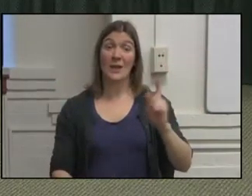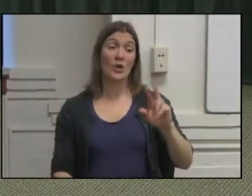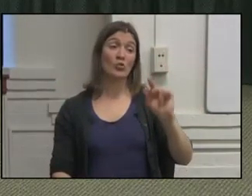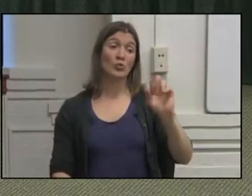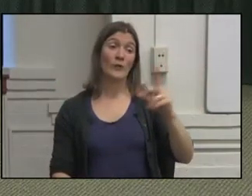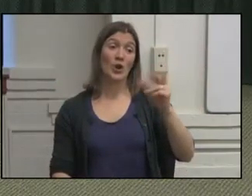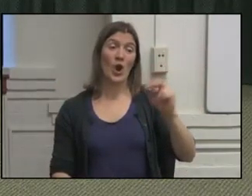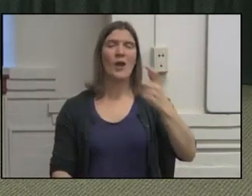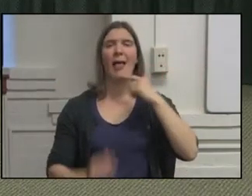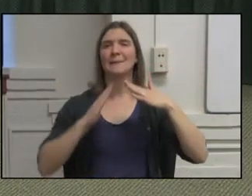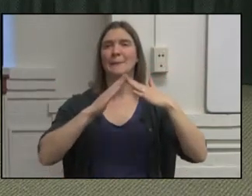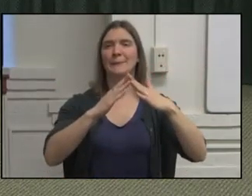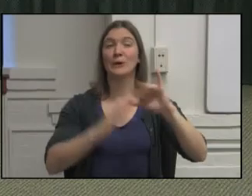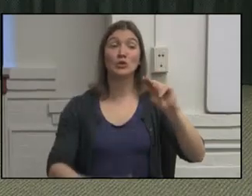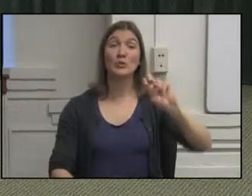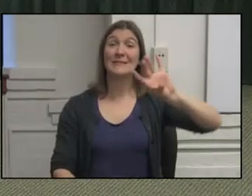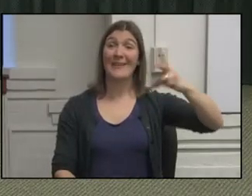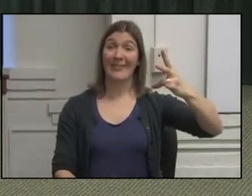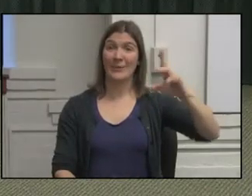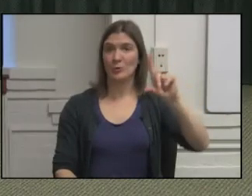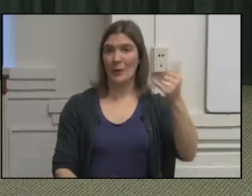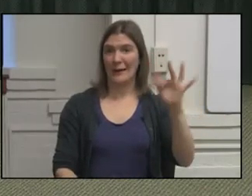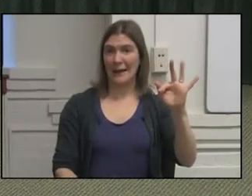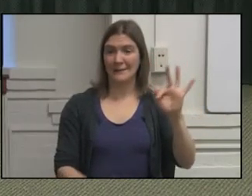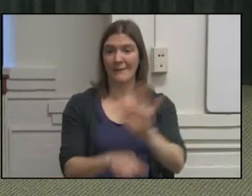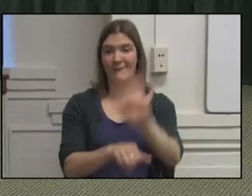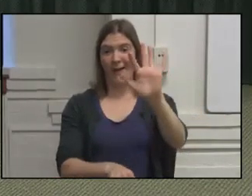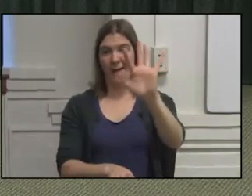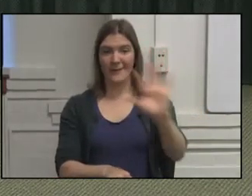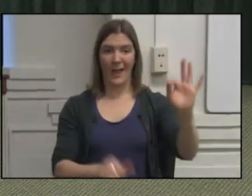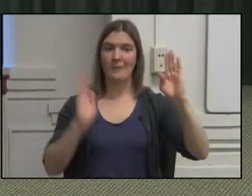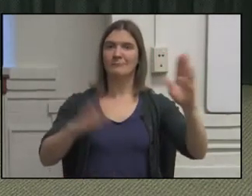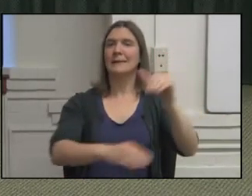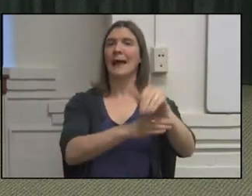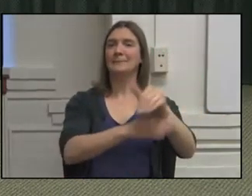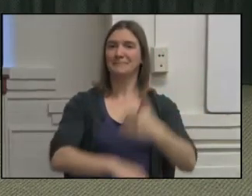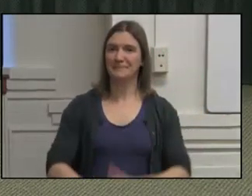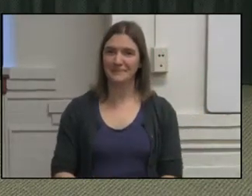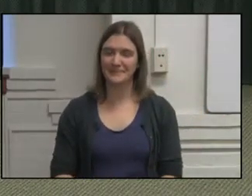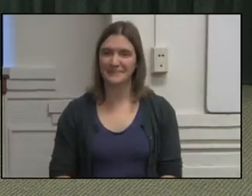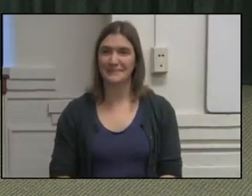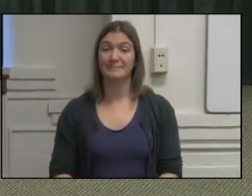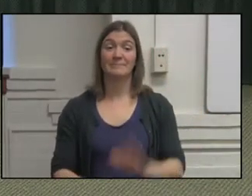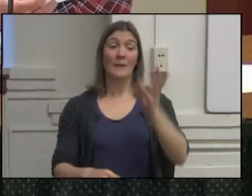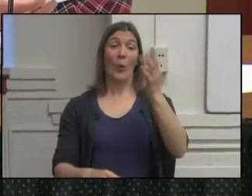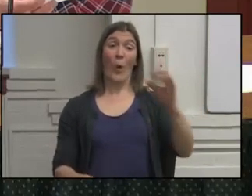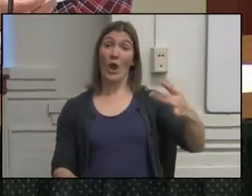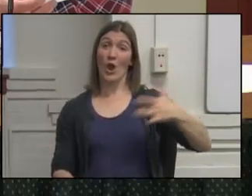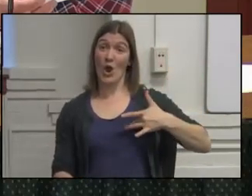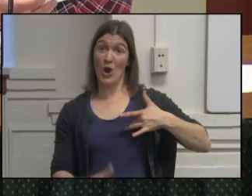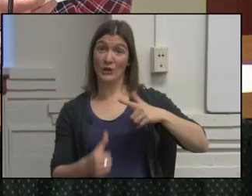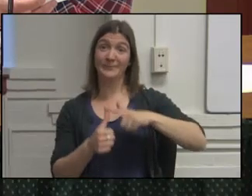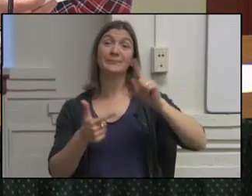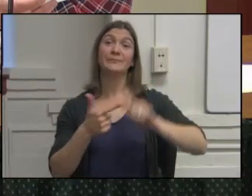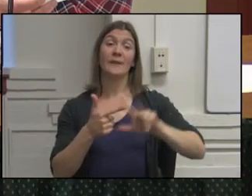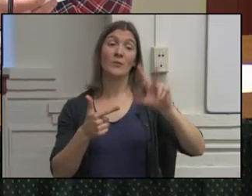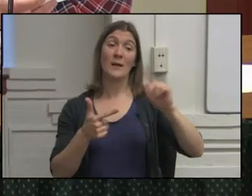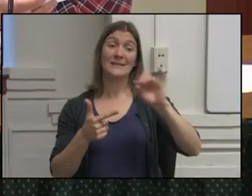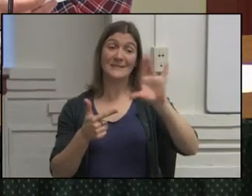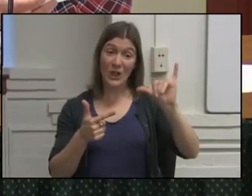the River Garden on June 7th, 2019, between 5 p.m. and 9:30 p.m. Wild Hart Distillery, Inc.,